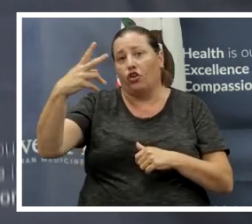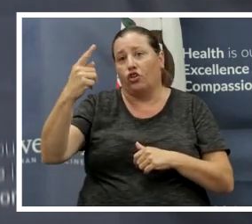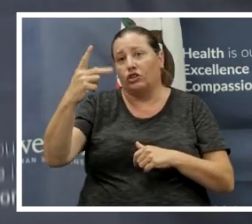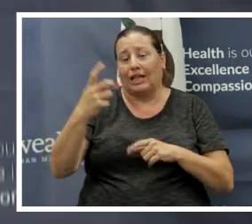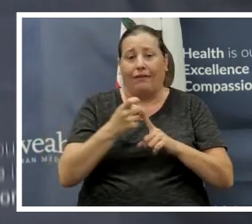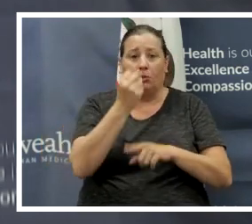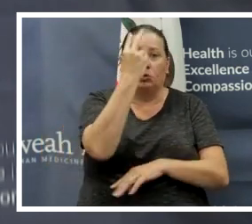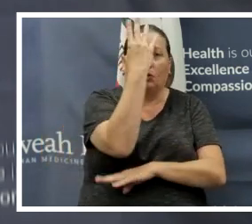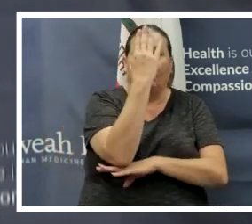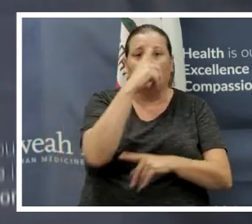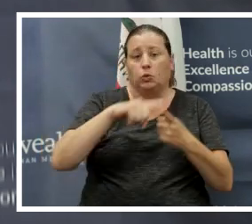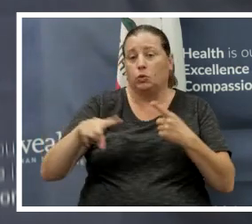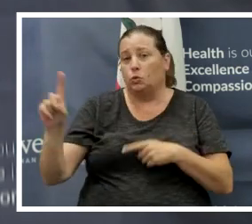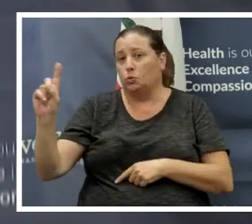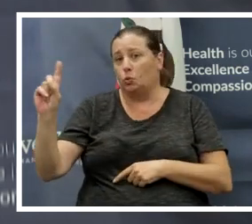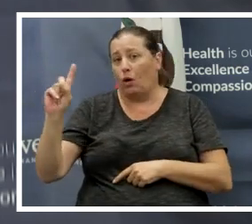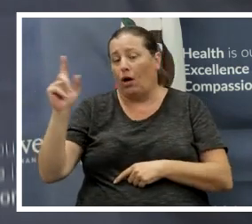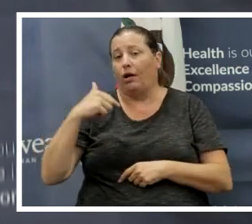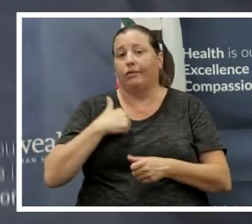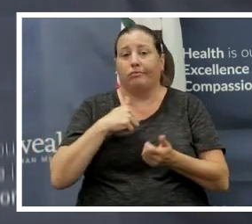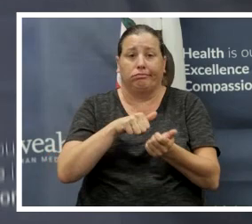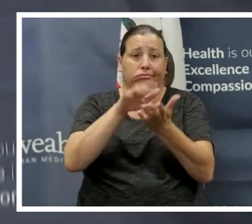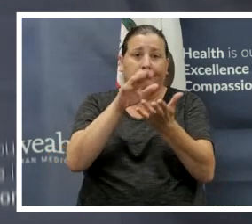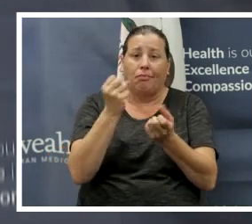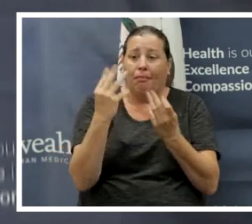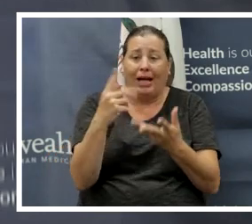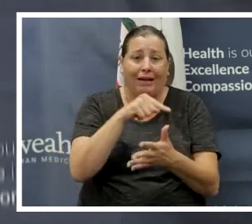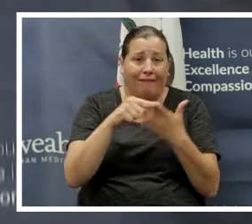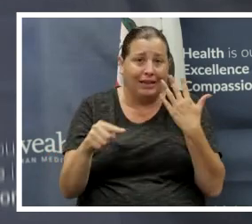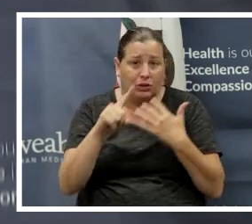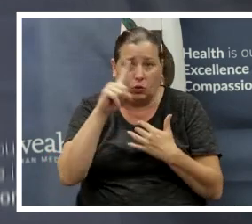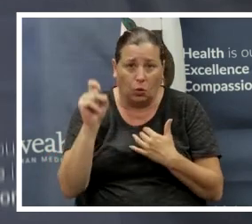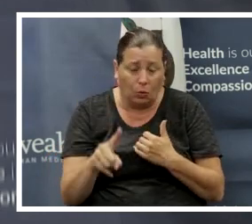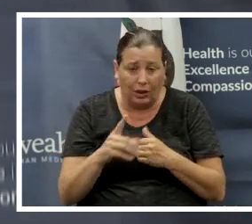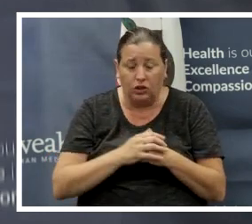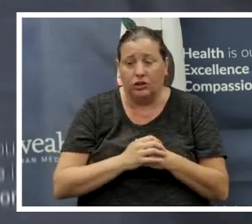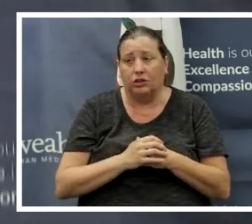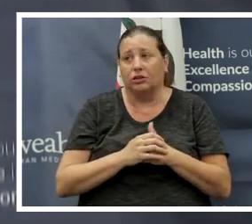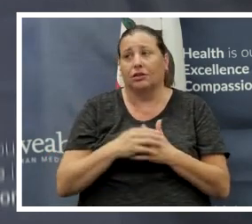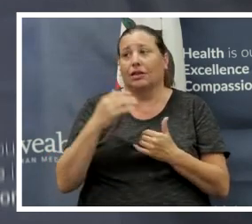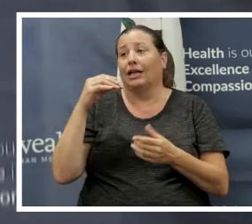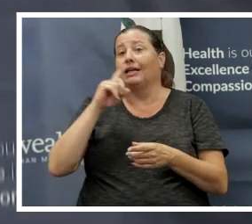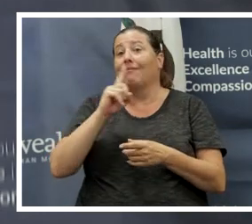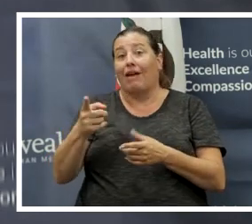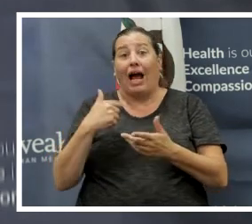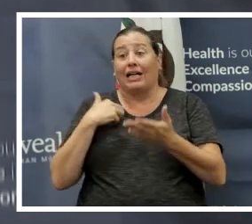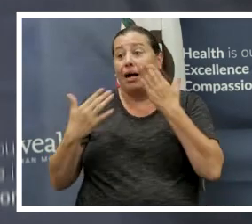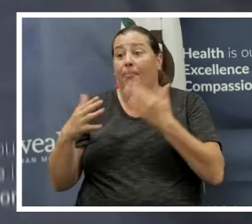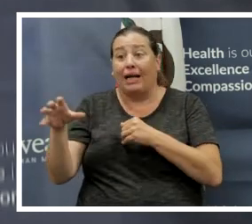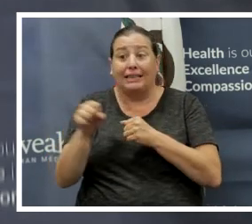1. I address many of these questions. In fact, I might take the questions that I